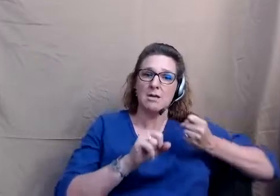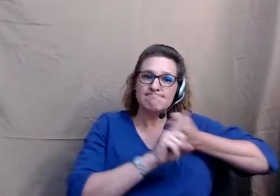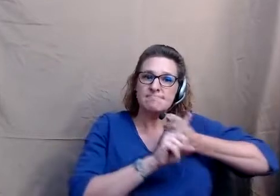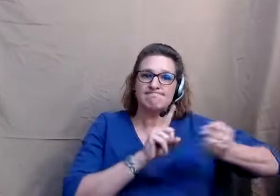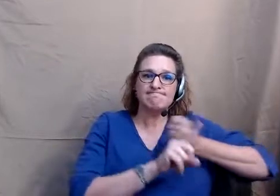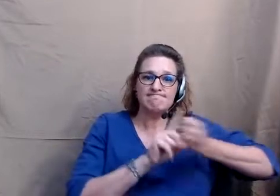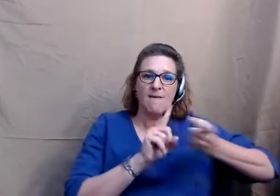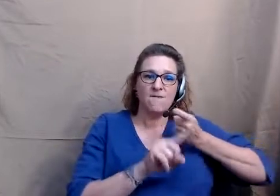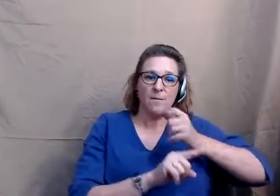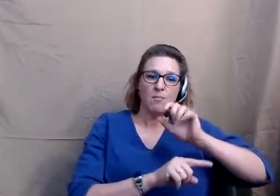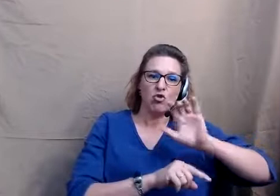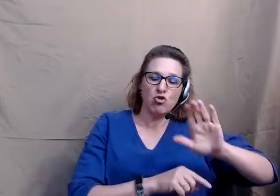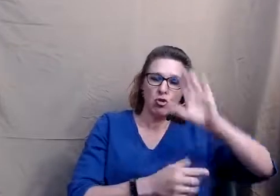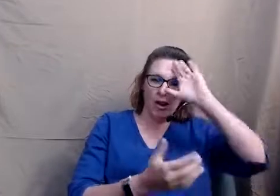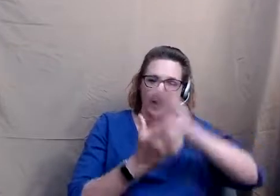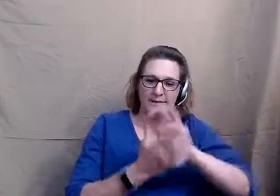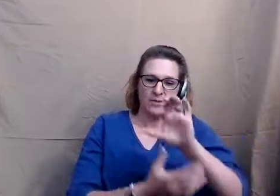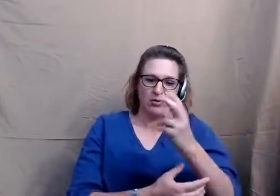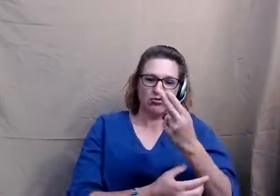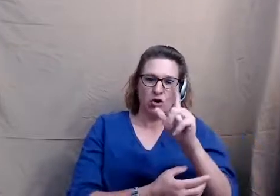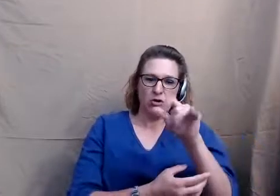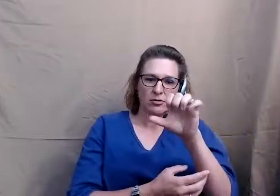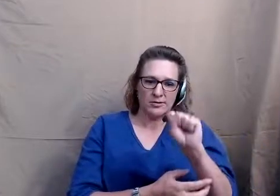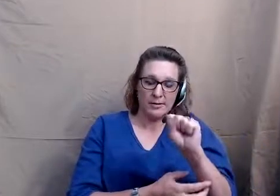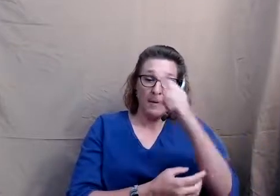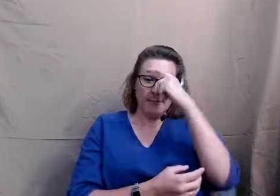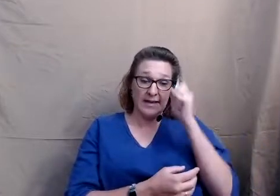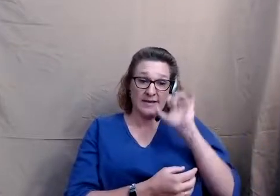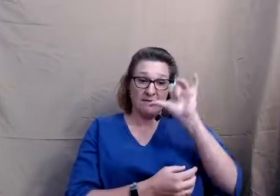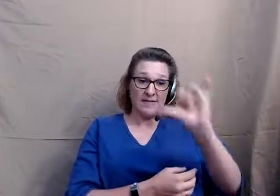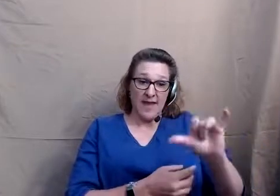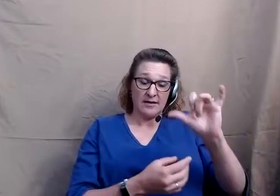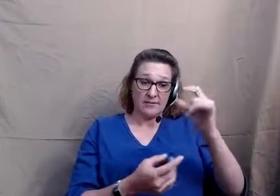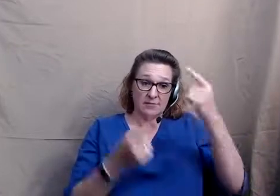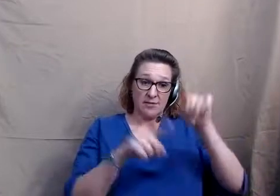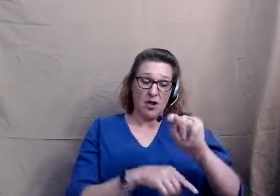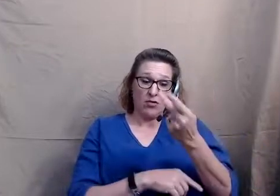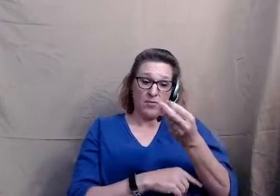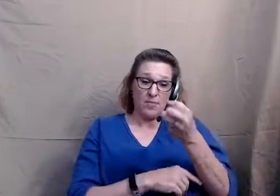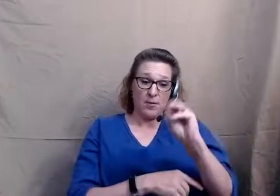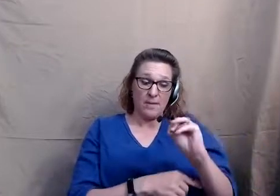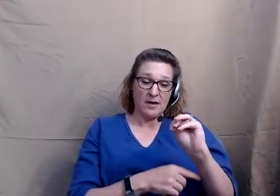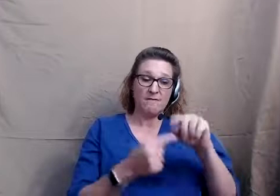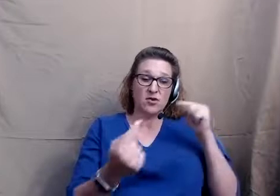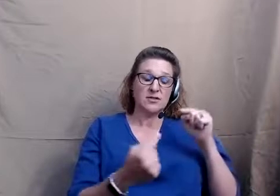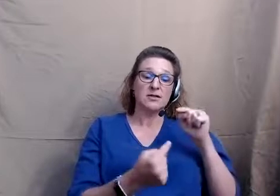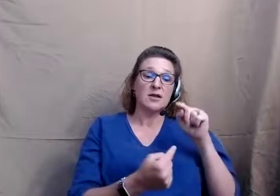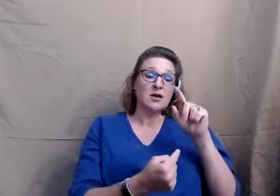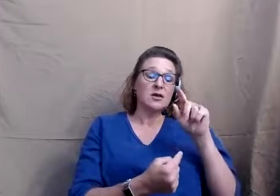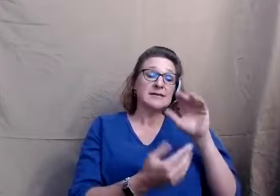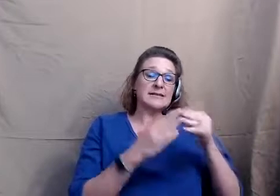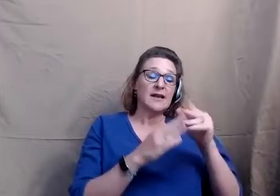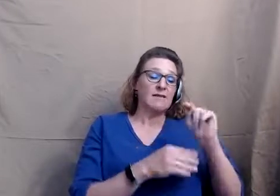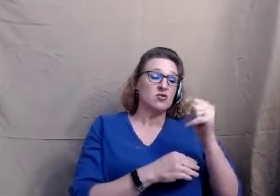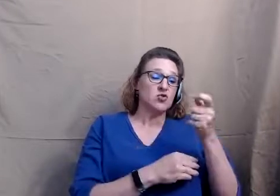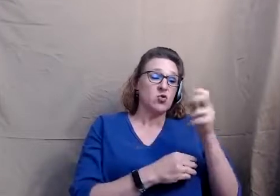Charles. As a result of the judgment in Thurman versus City of Torrington, Connecticut, jurisdictions